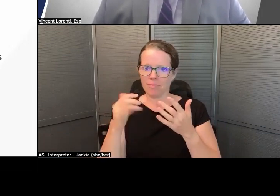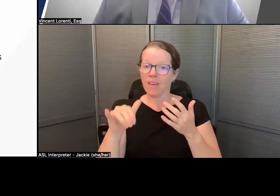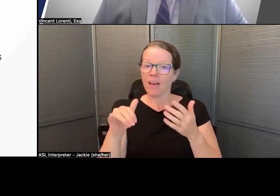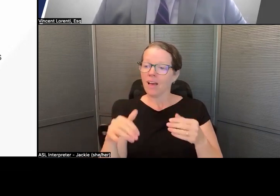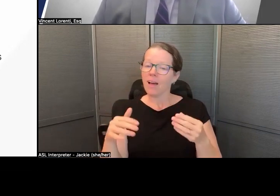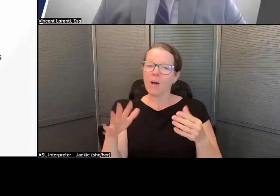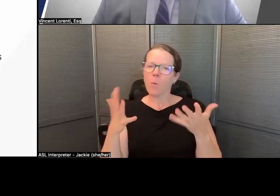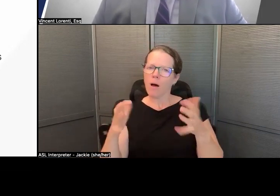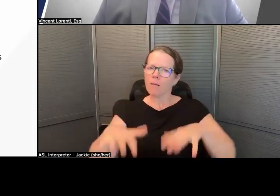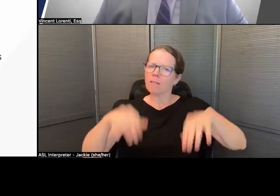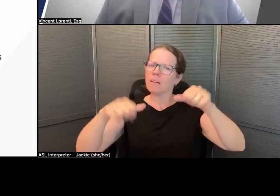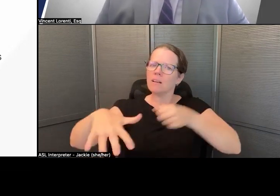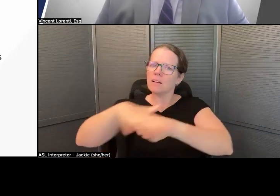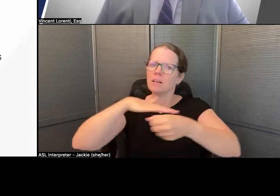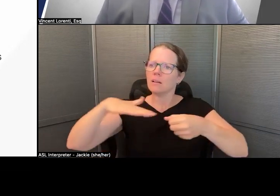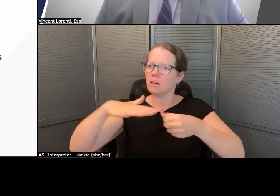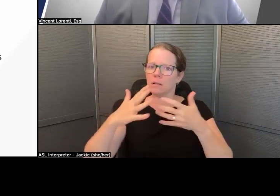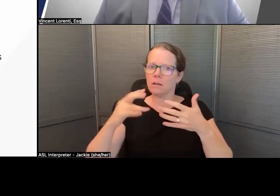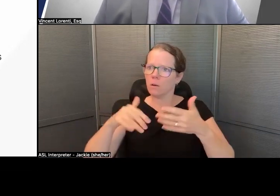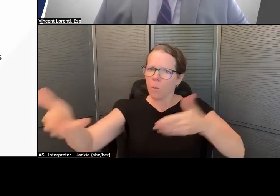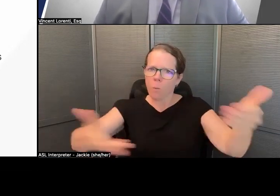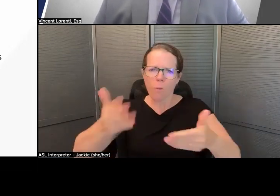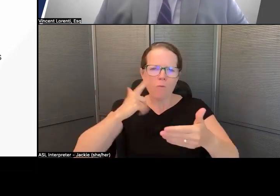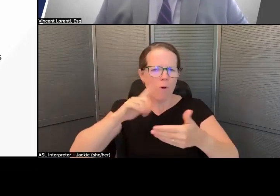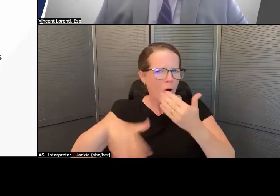of our clients that are welcoming to all